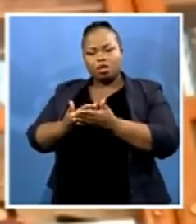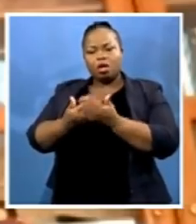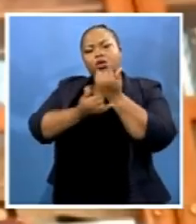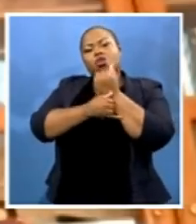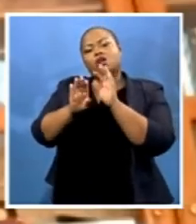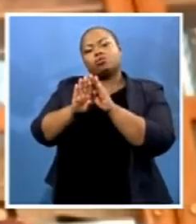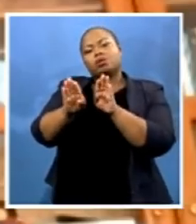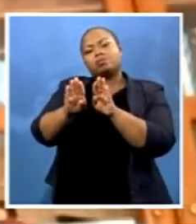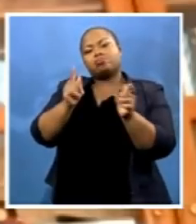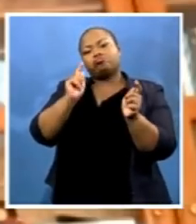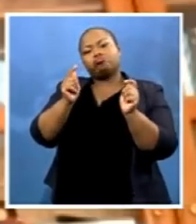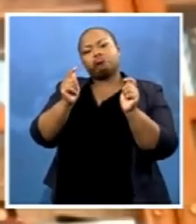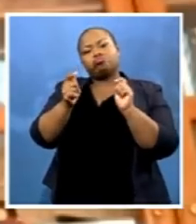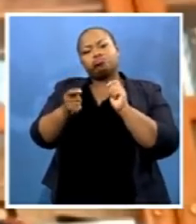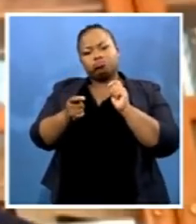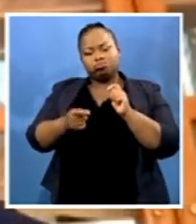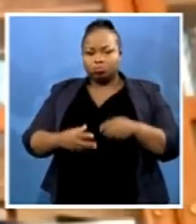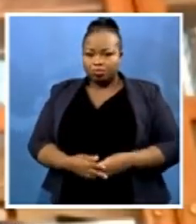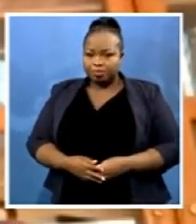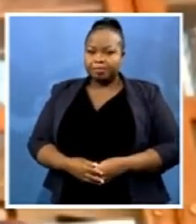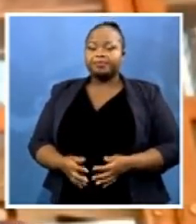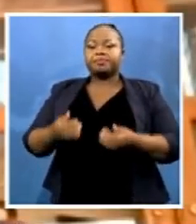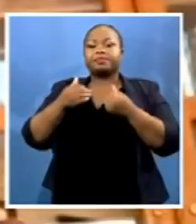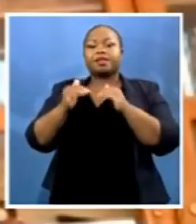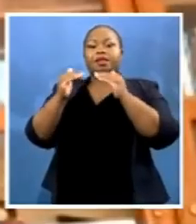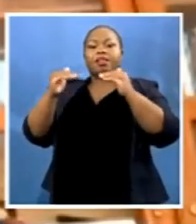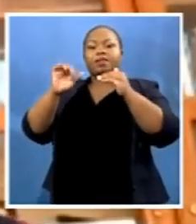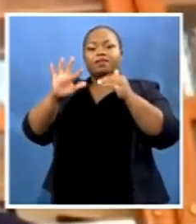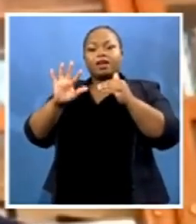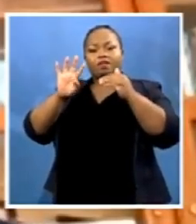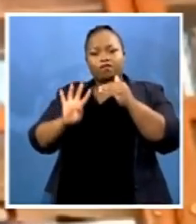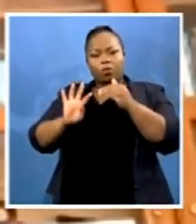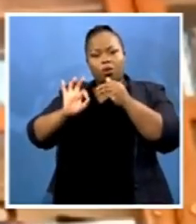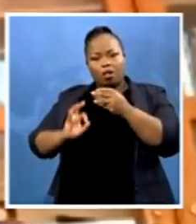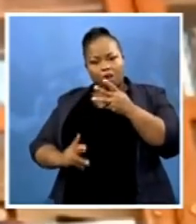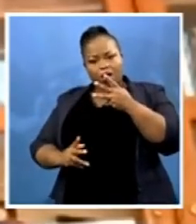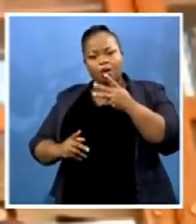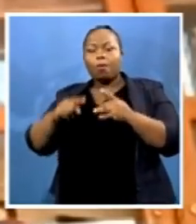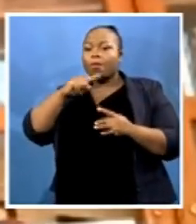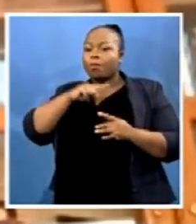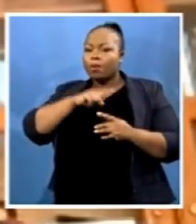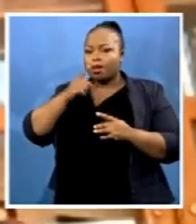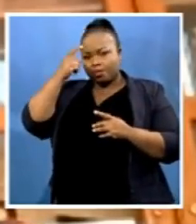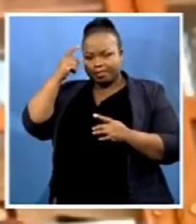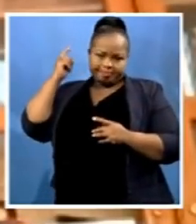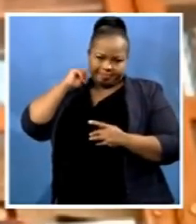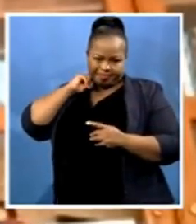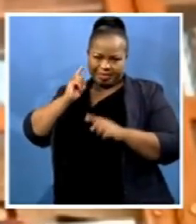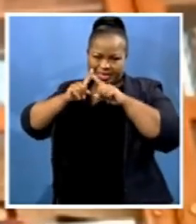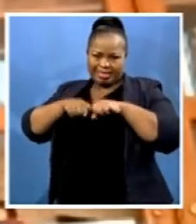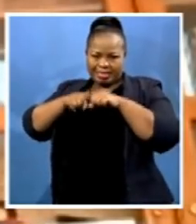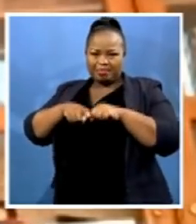the lockdown has to take into account two major issues. The first of those is the rate